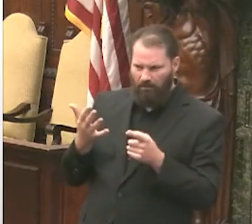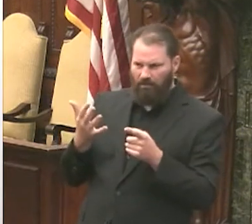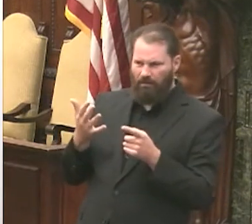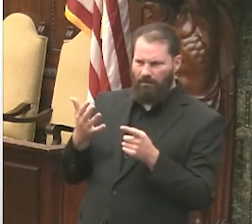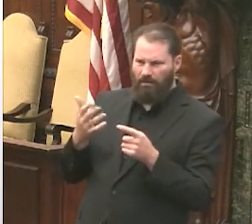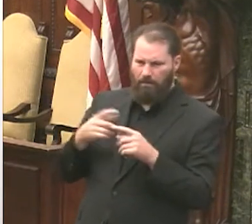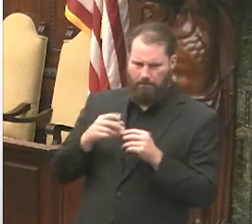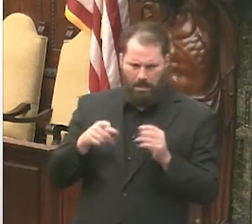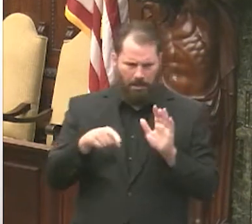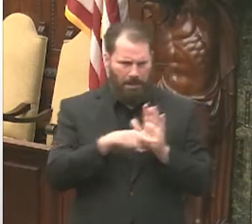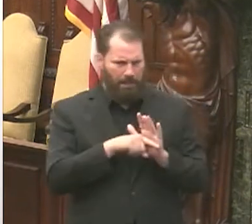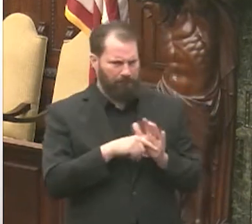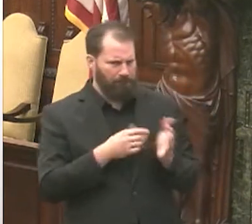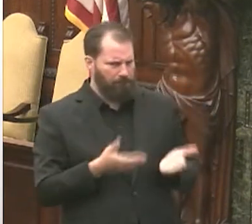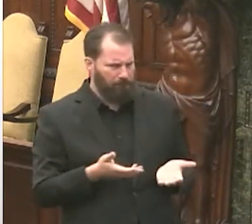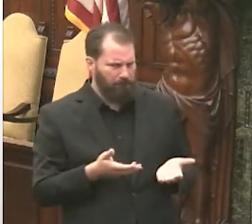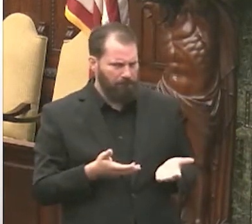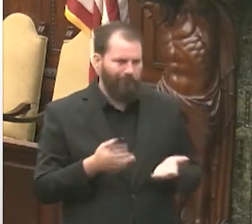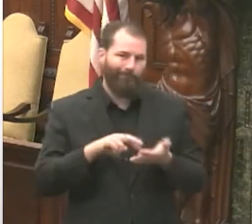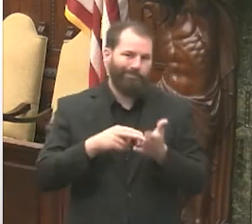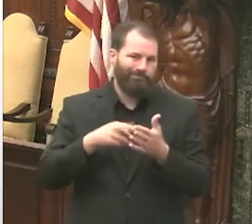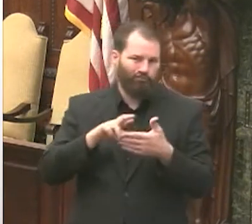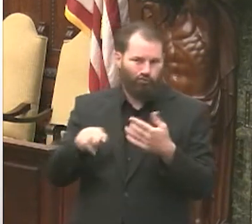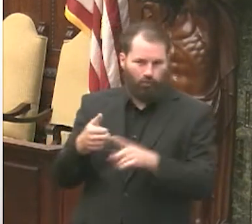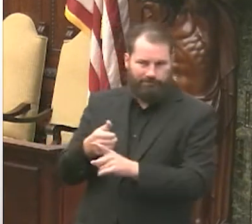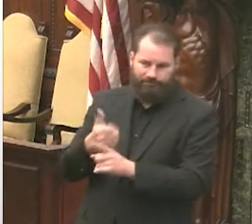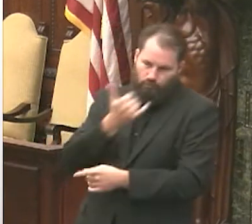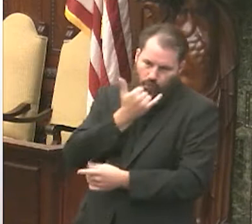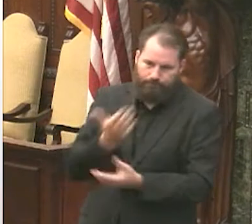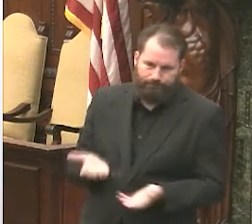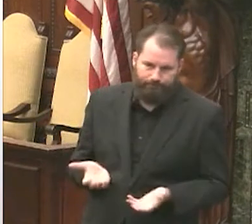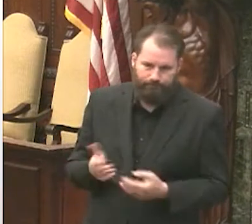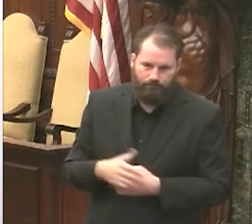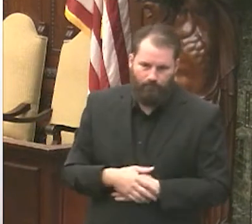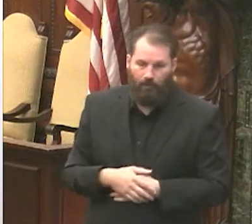to doctors about how to handle different situations like that.